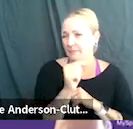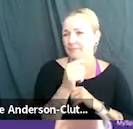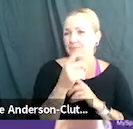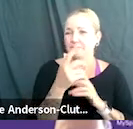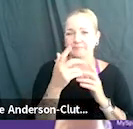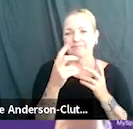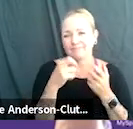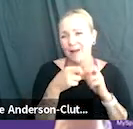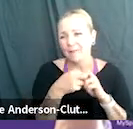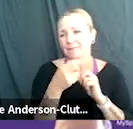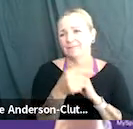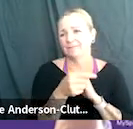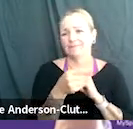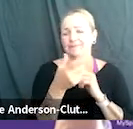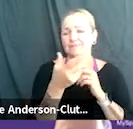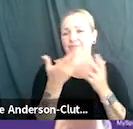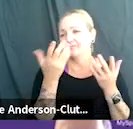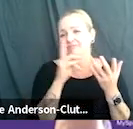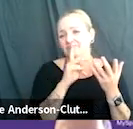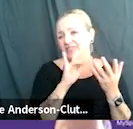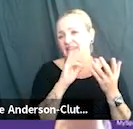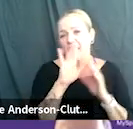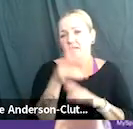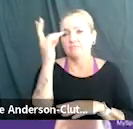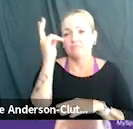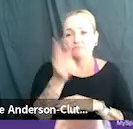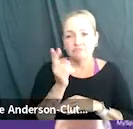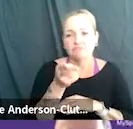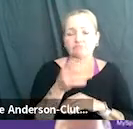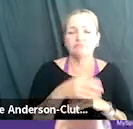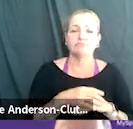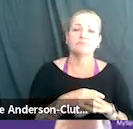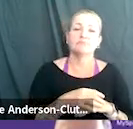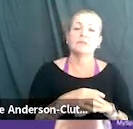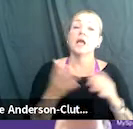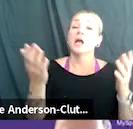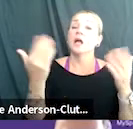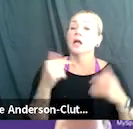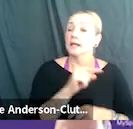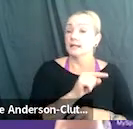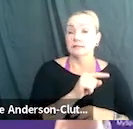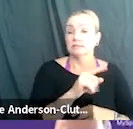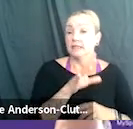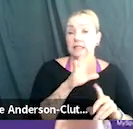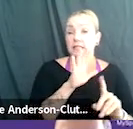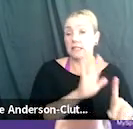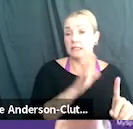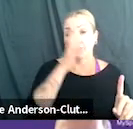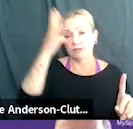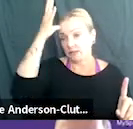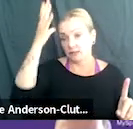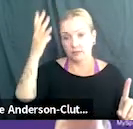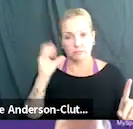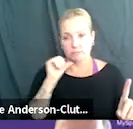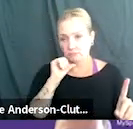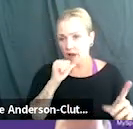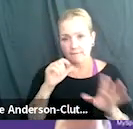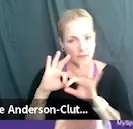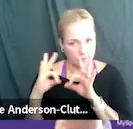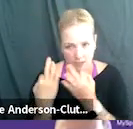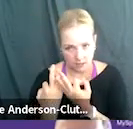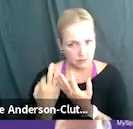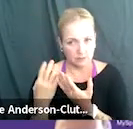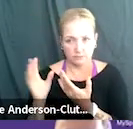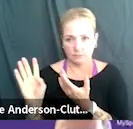was no consanguinity. His mother had never had any miscarriages. He had 2 younger sisters, I mentioned. With one of them, there was no history